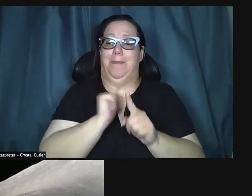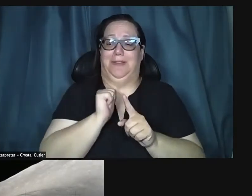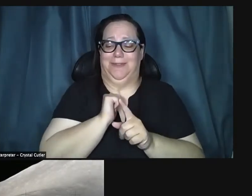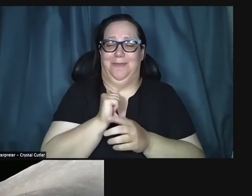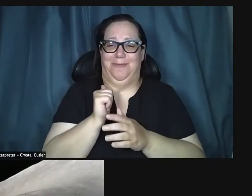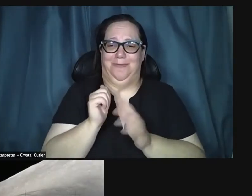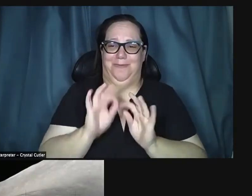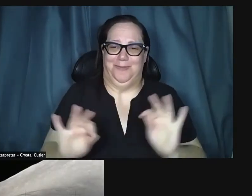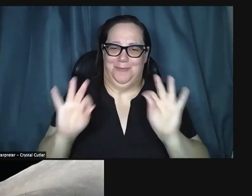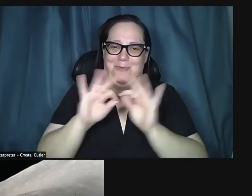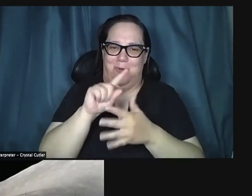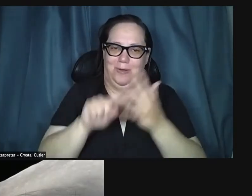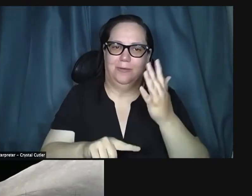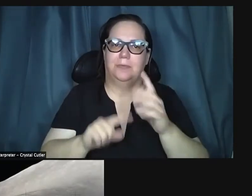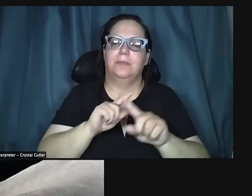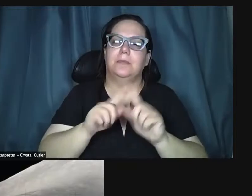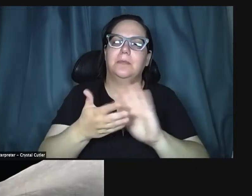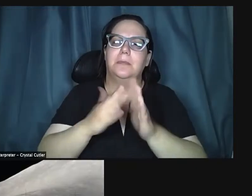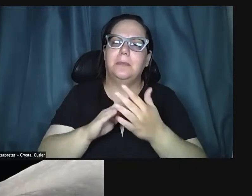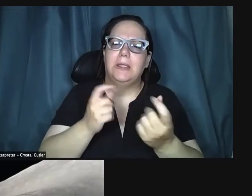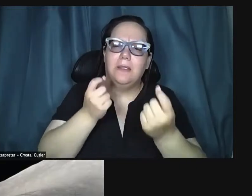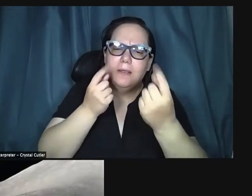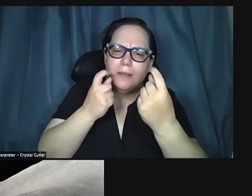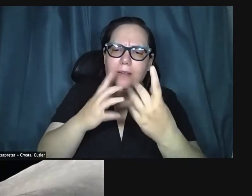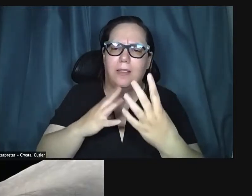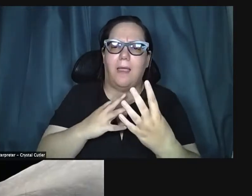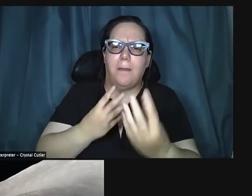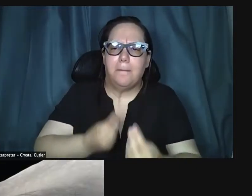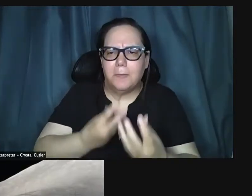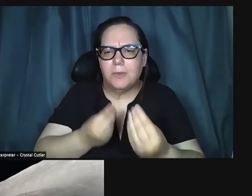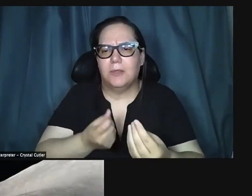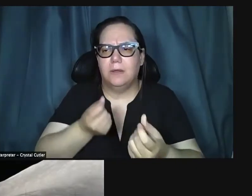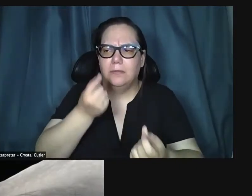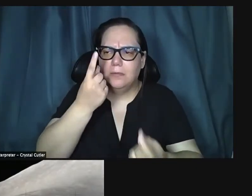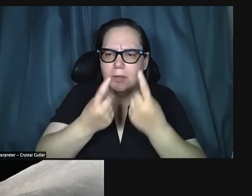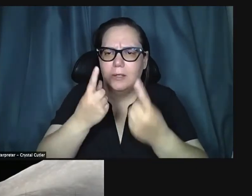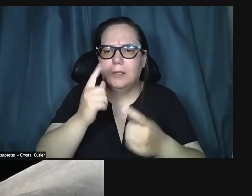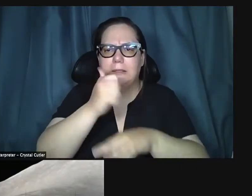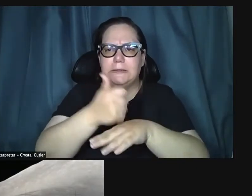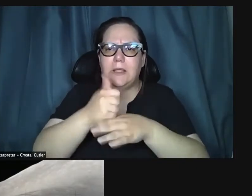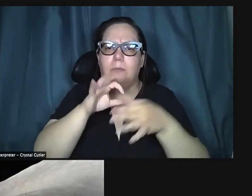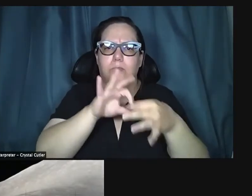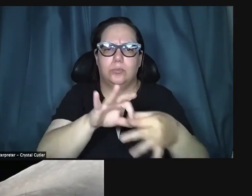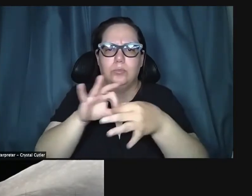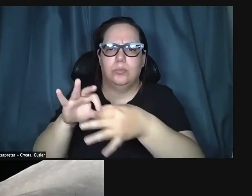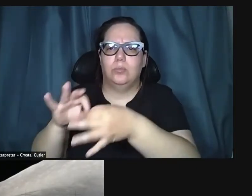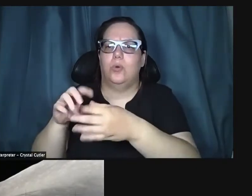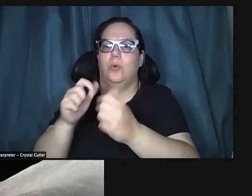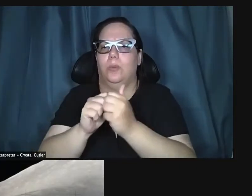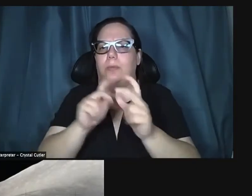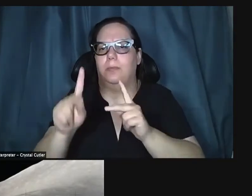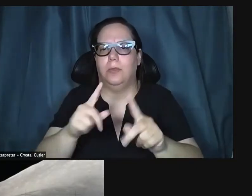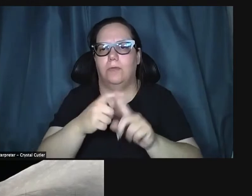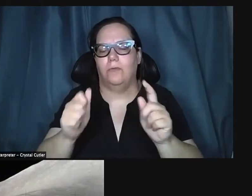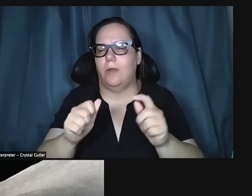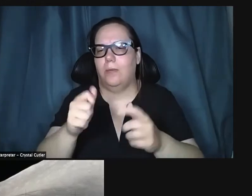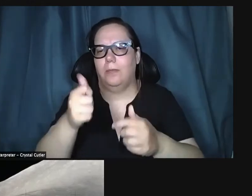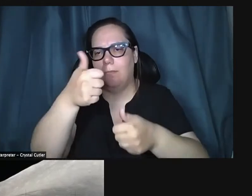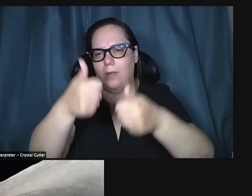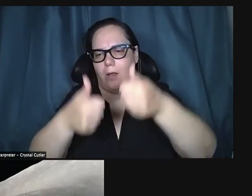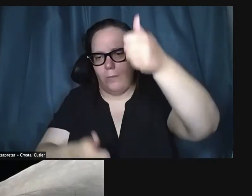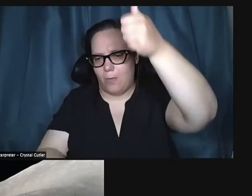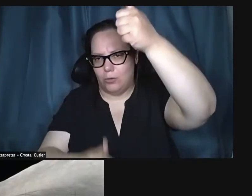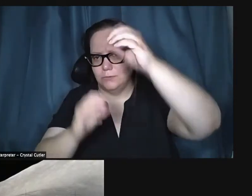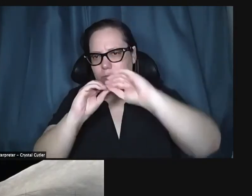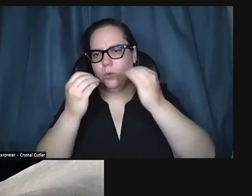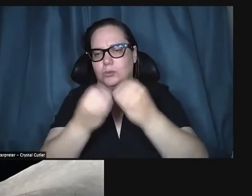be empathetic and to establish rapport with people from all parts of the organization and engage them and include them